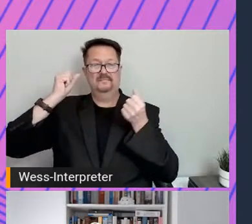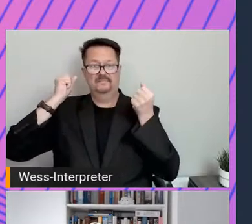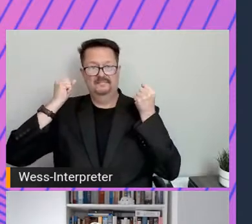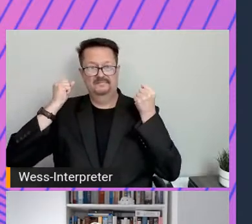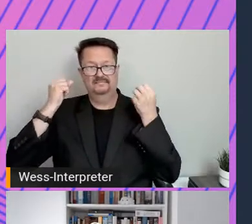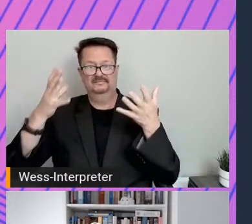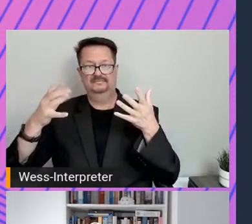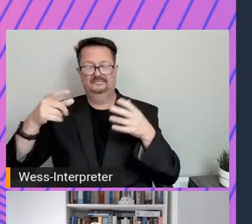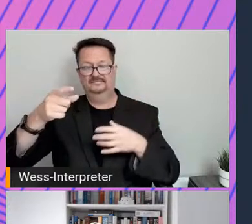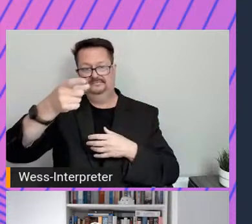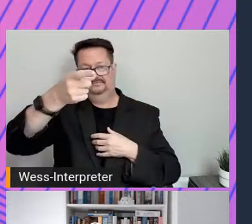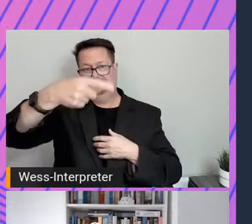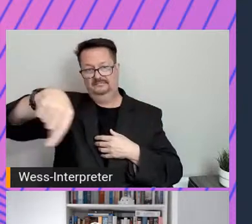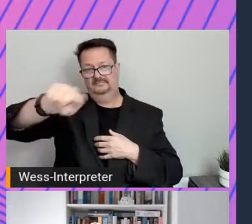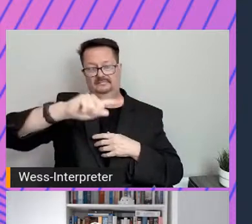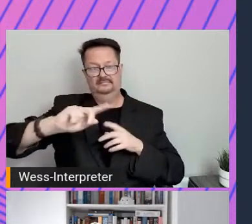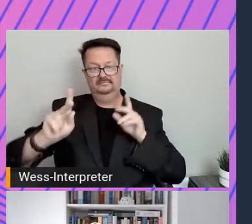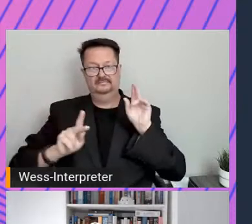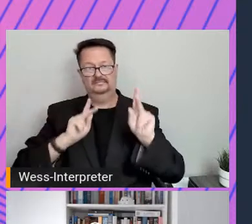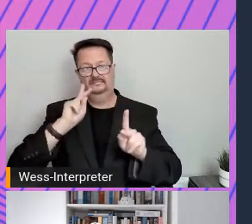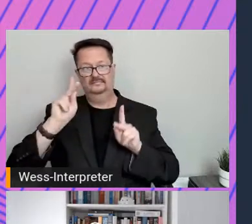invokes stacking up.